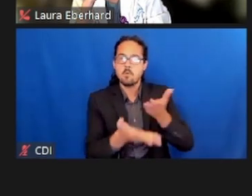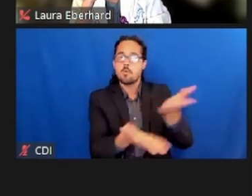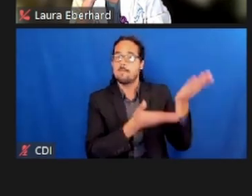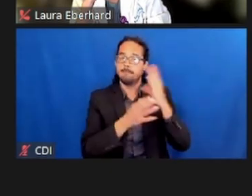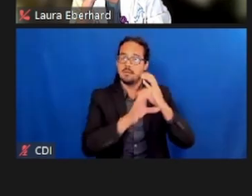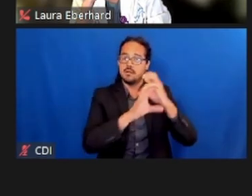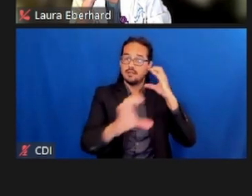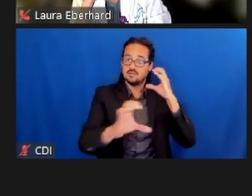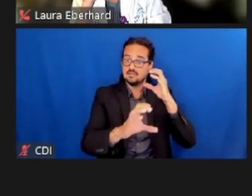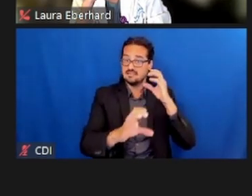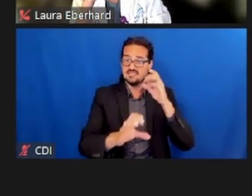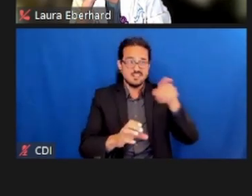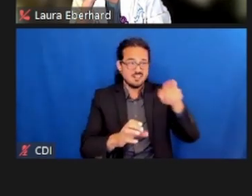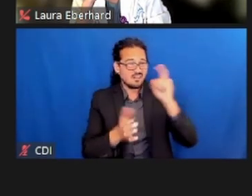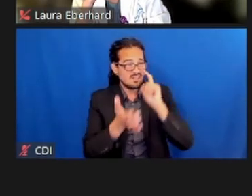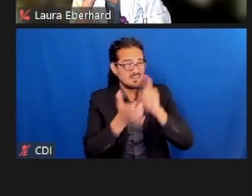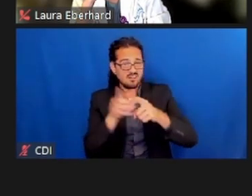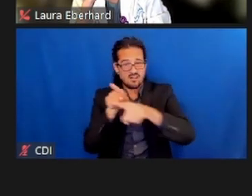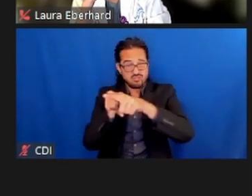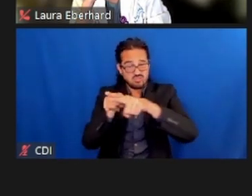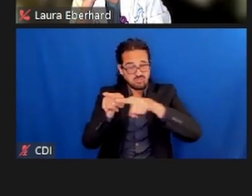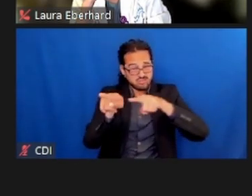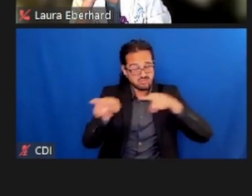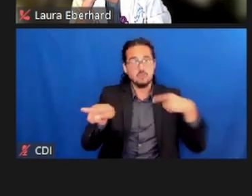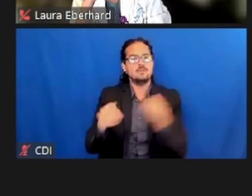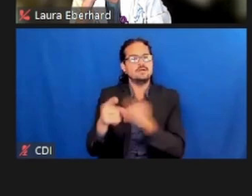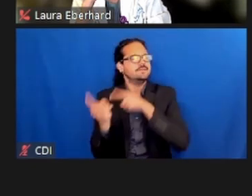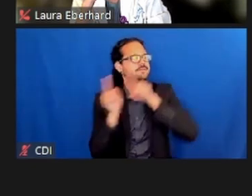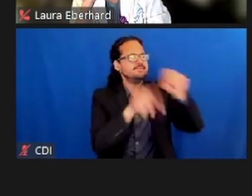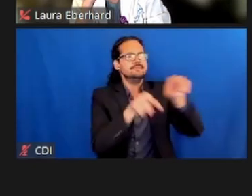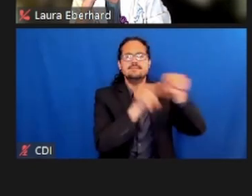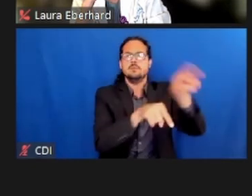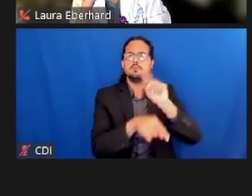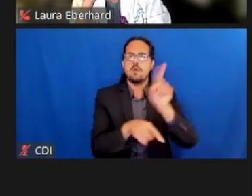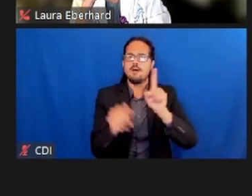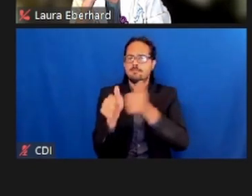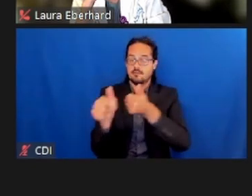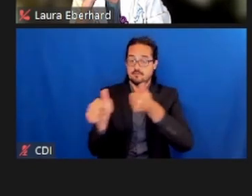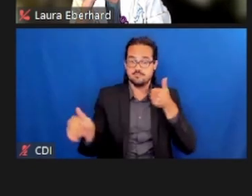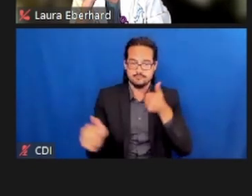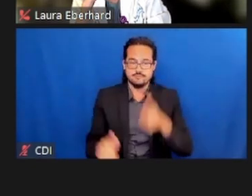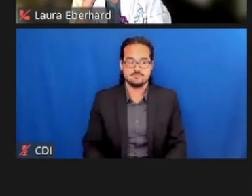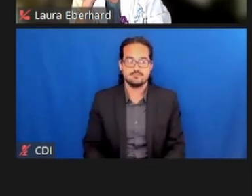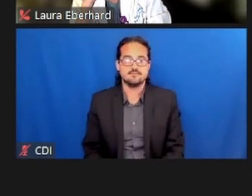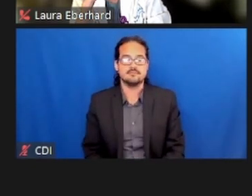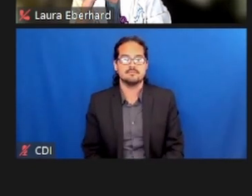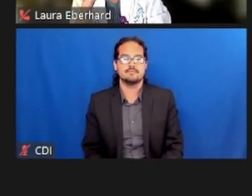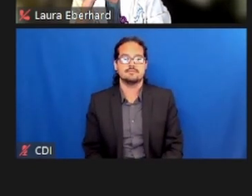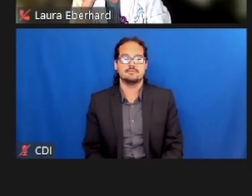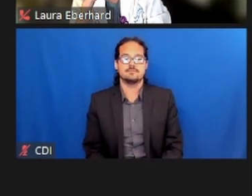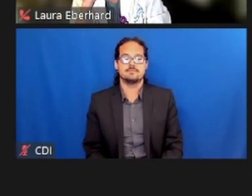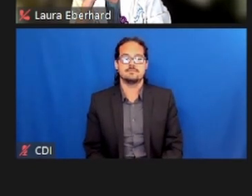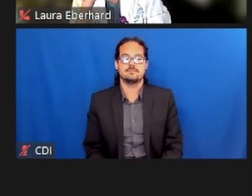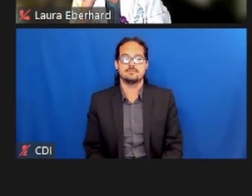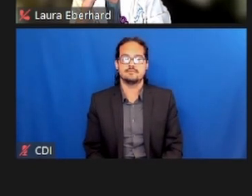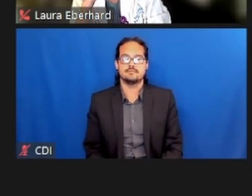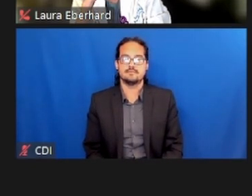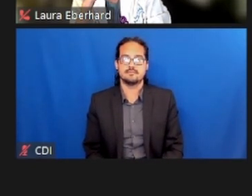lowest vaccination rate still, and that's again part of our key strategic priority moving forward. Next slide, please.